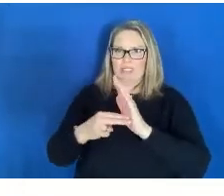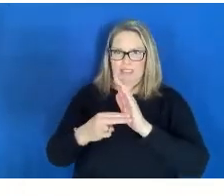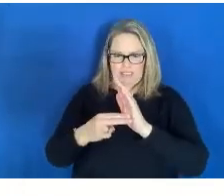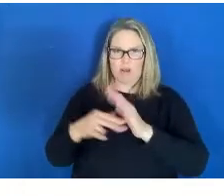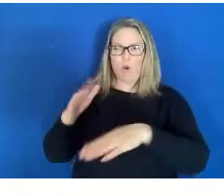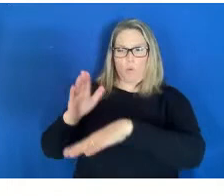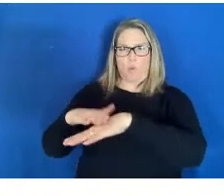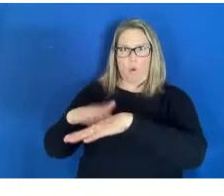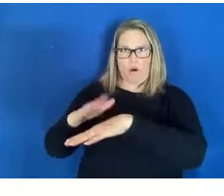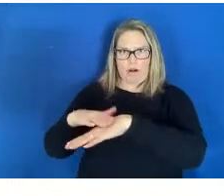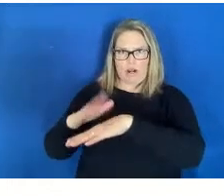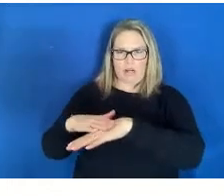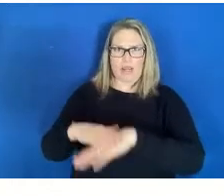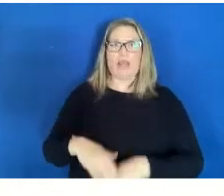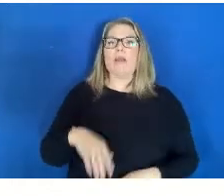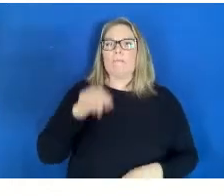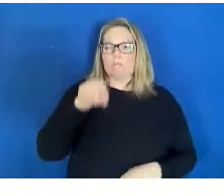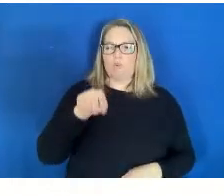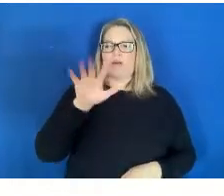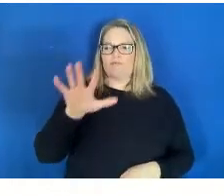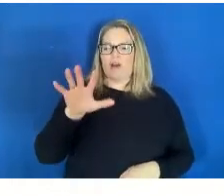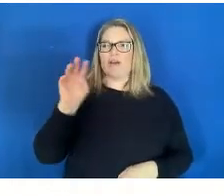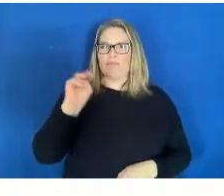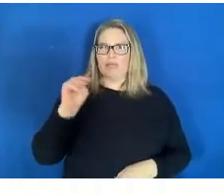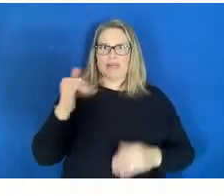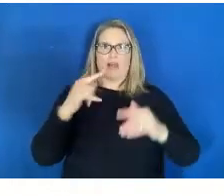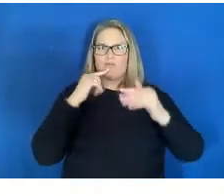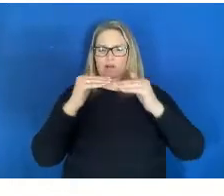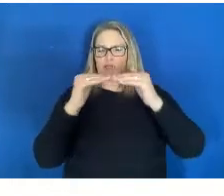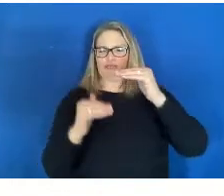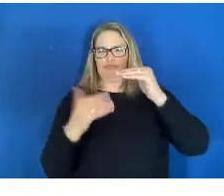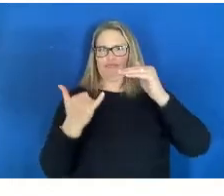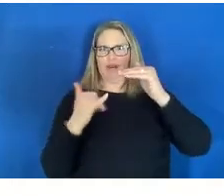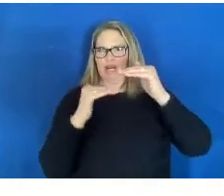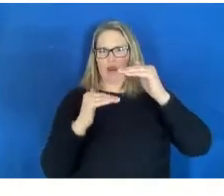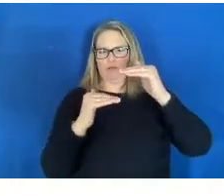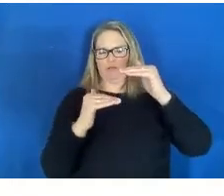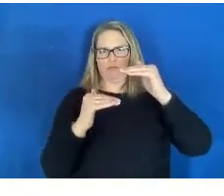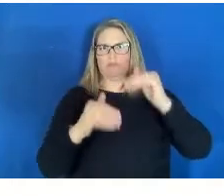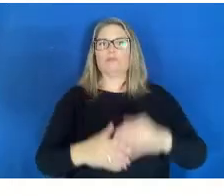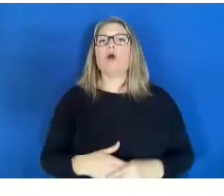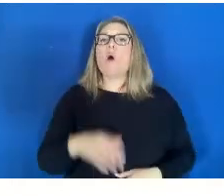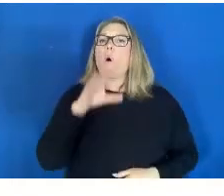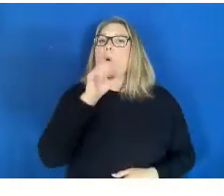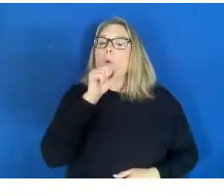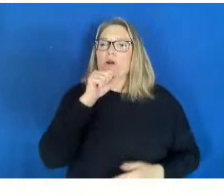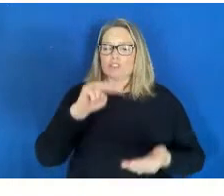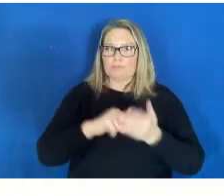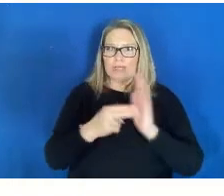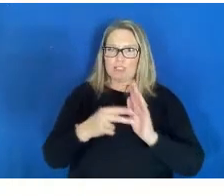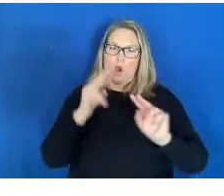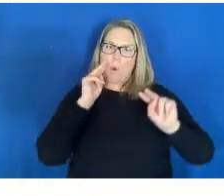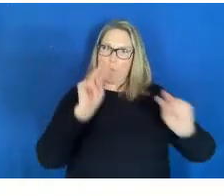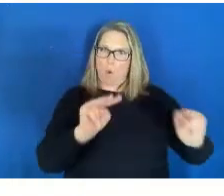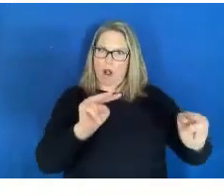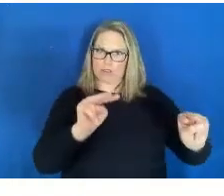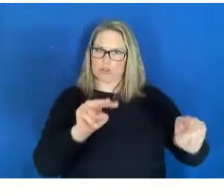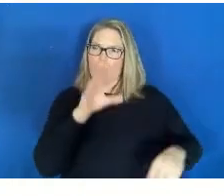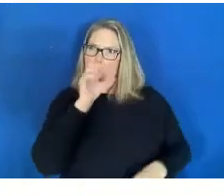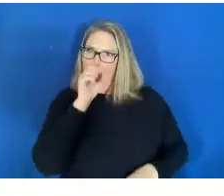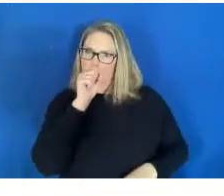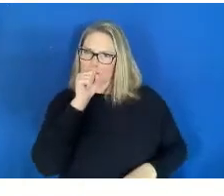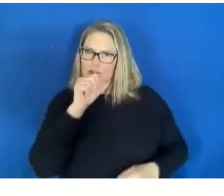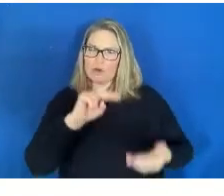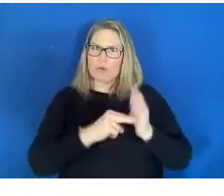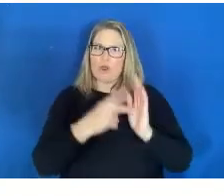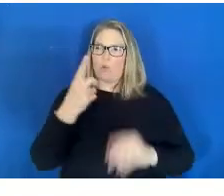and it's 0.5 meters below flood level. Orange level is watch, so that means it's 1 meter